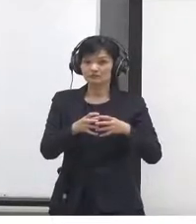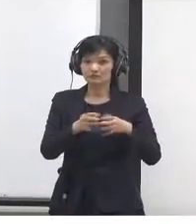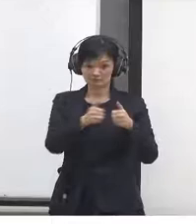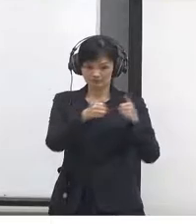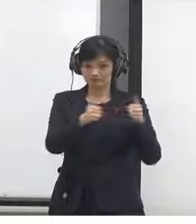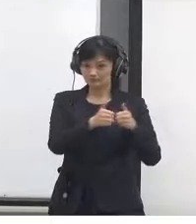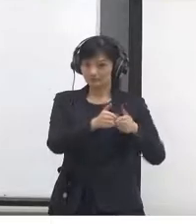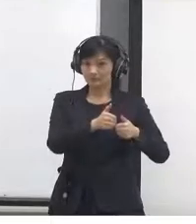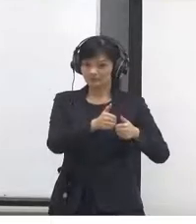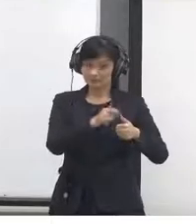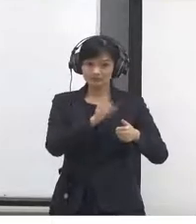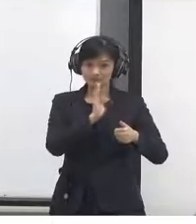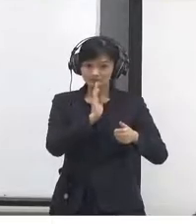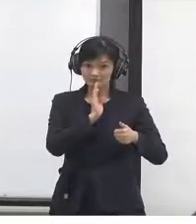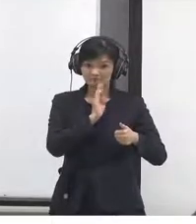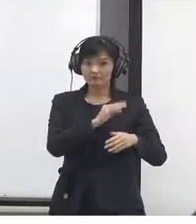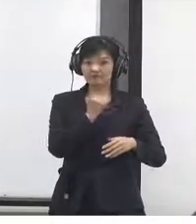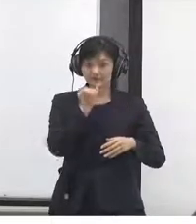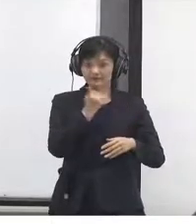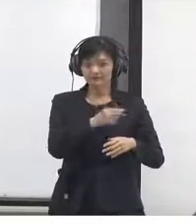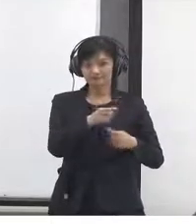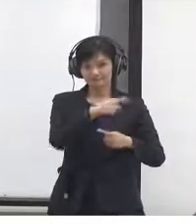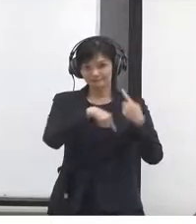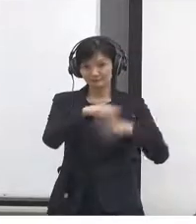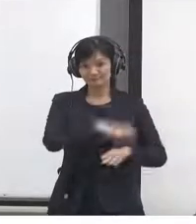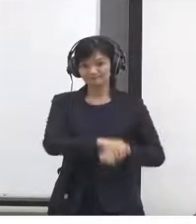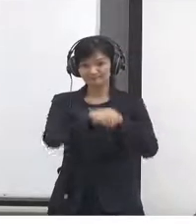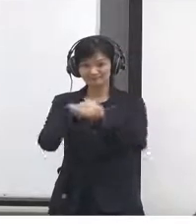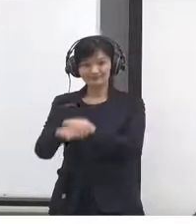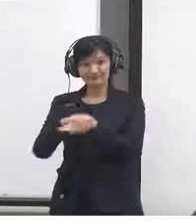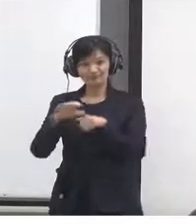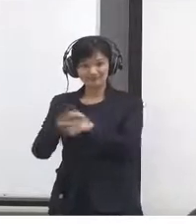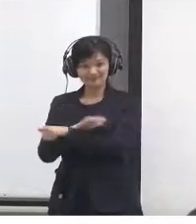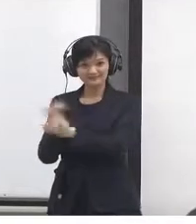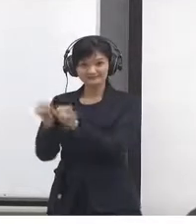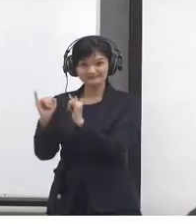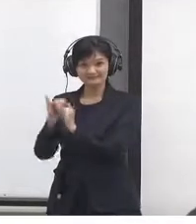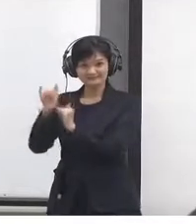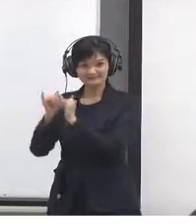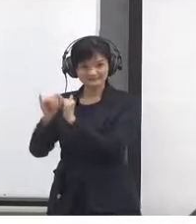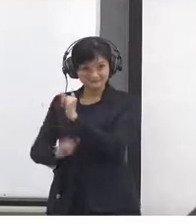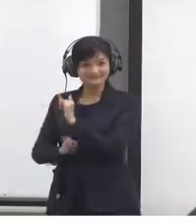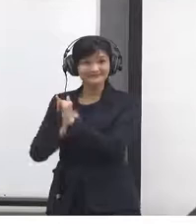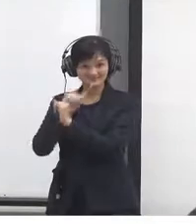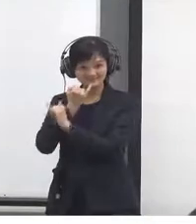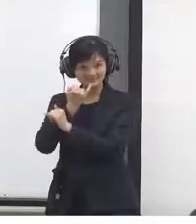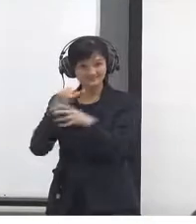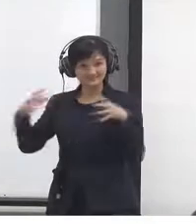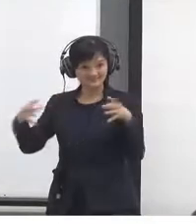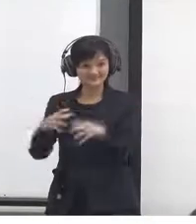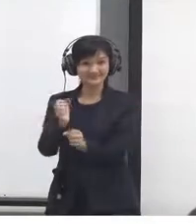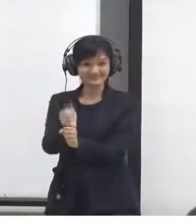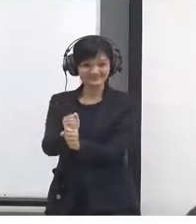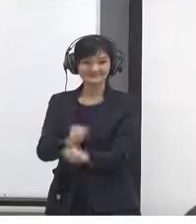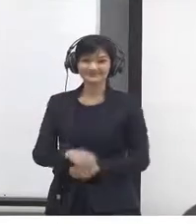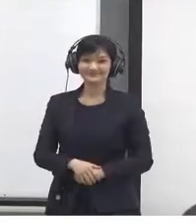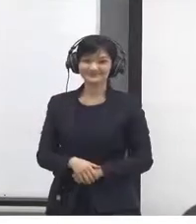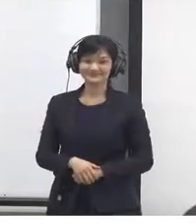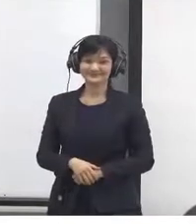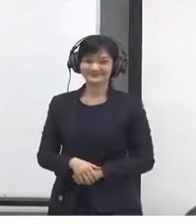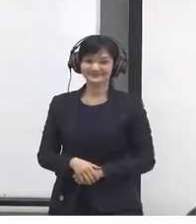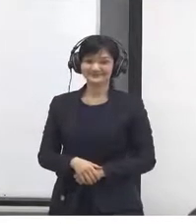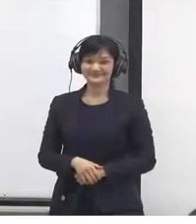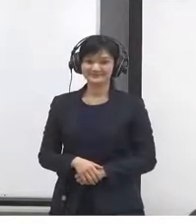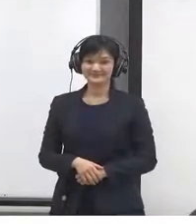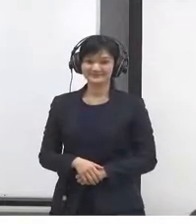together next meet and up. All male panel. No, just kidding. Yeah. And our next question, I want to